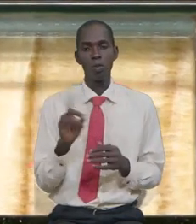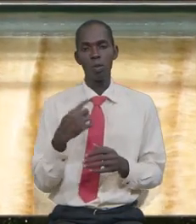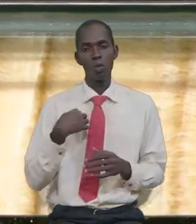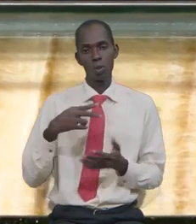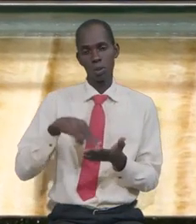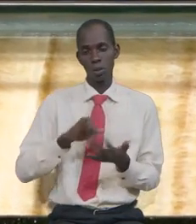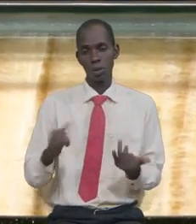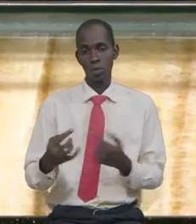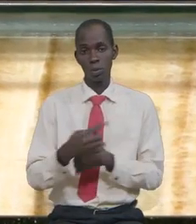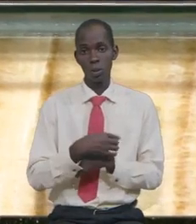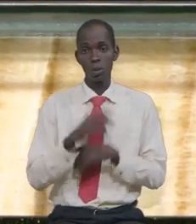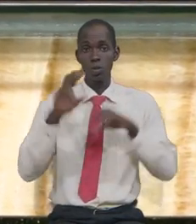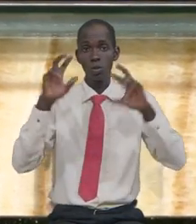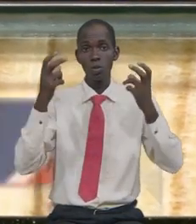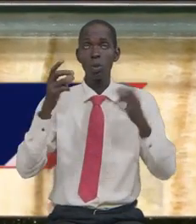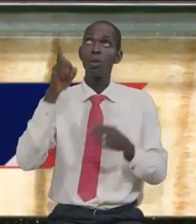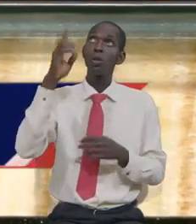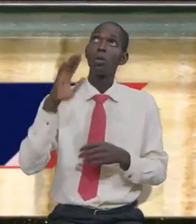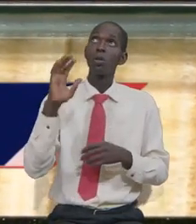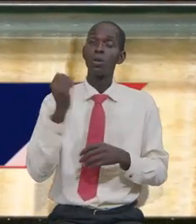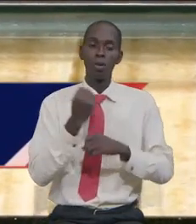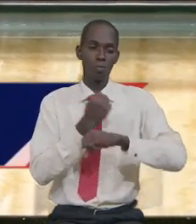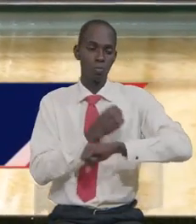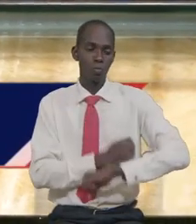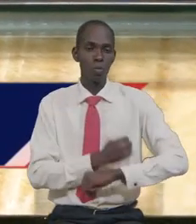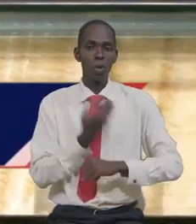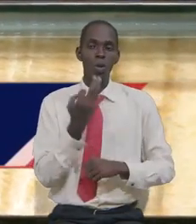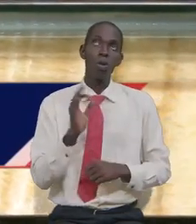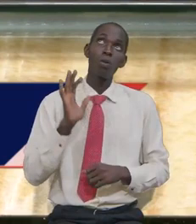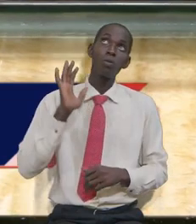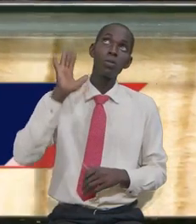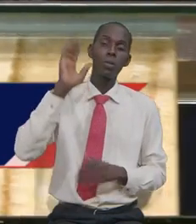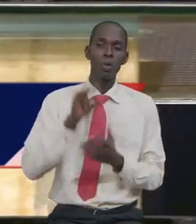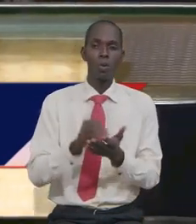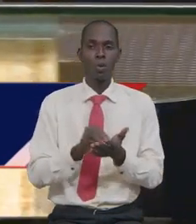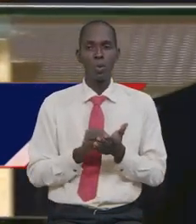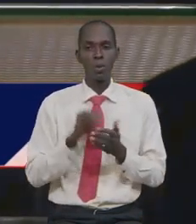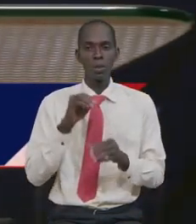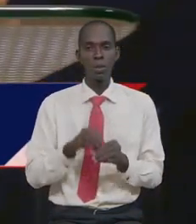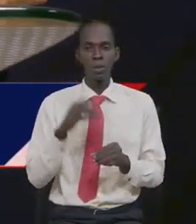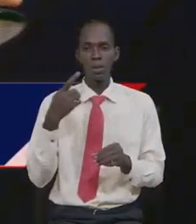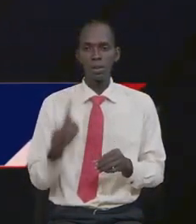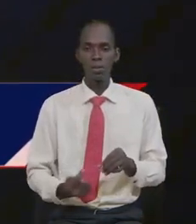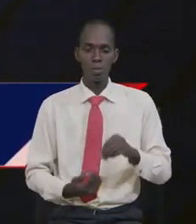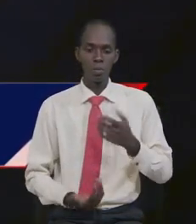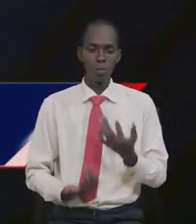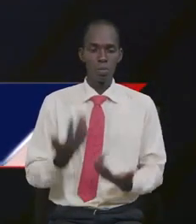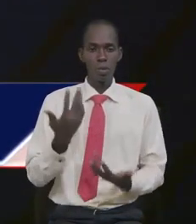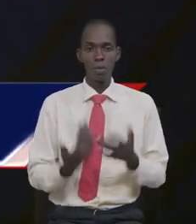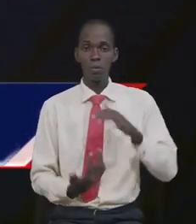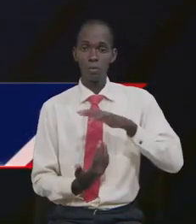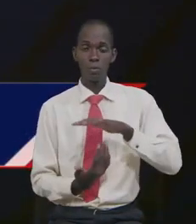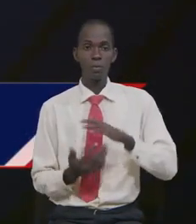is God's preservation of his own in the fiery furnace, a furnace of